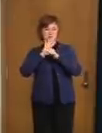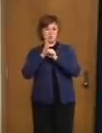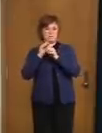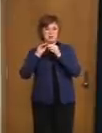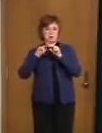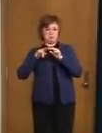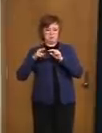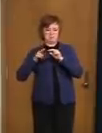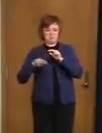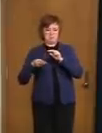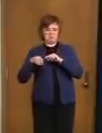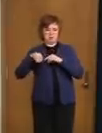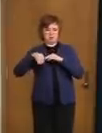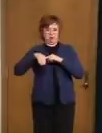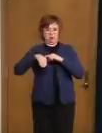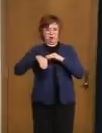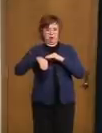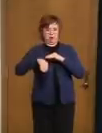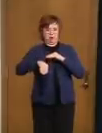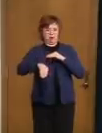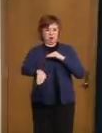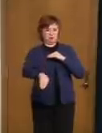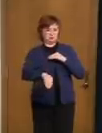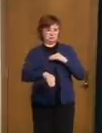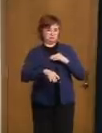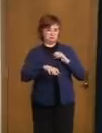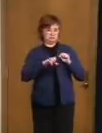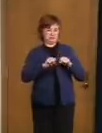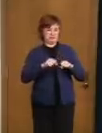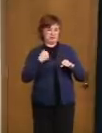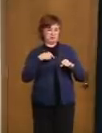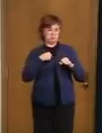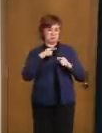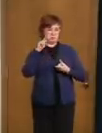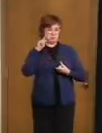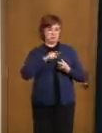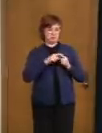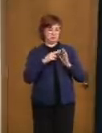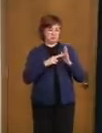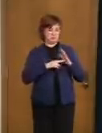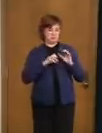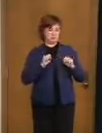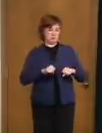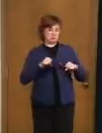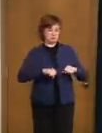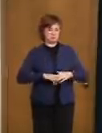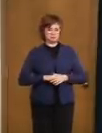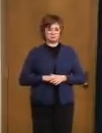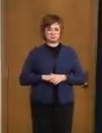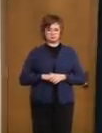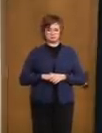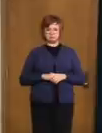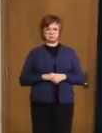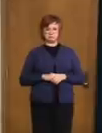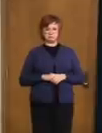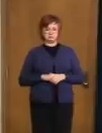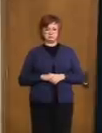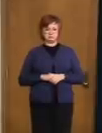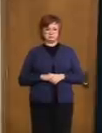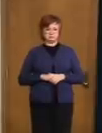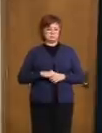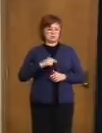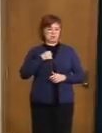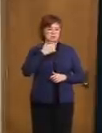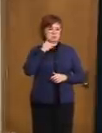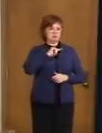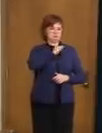do you see a scenario where maybe cases have leveled off enough that you can start to actually loosen some of these, or is that really not on the table? So I'll turn that over